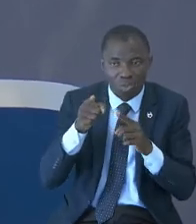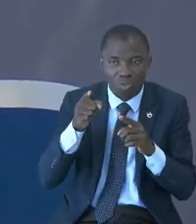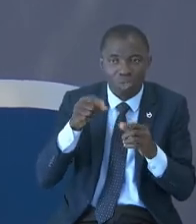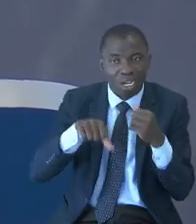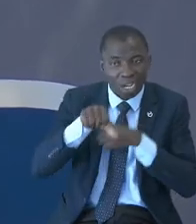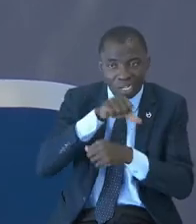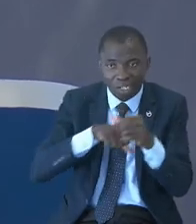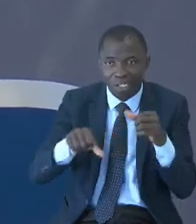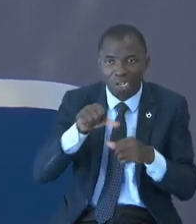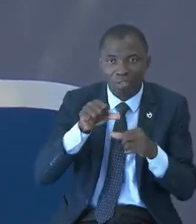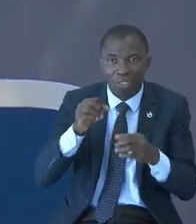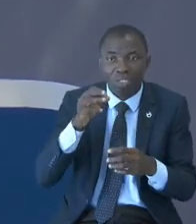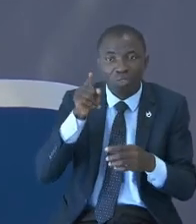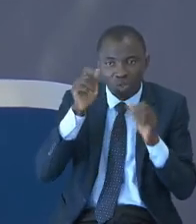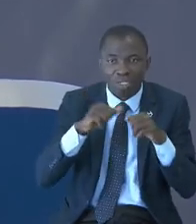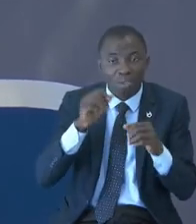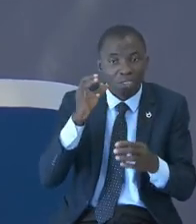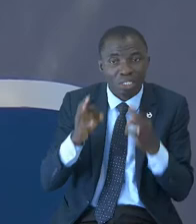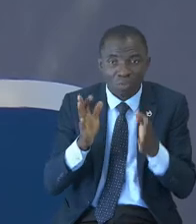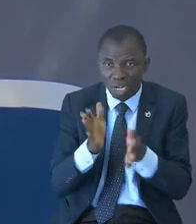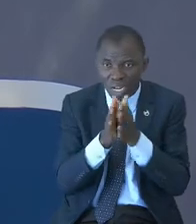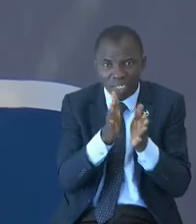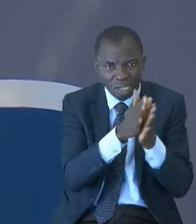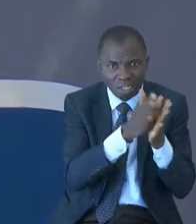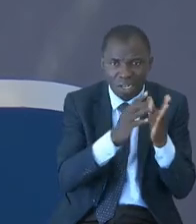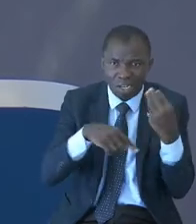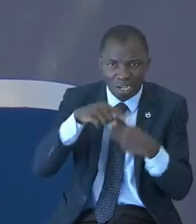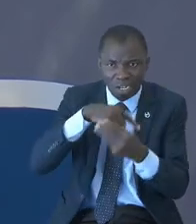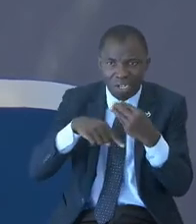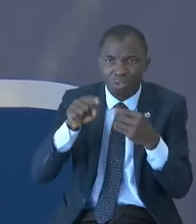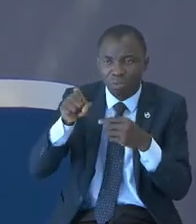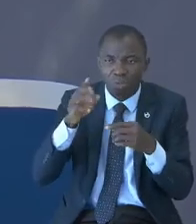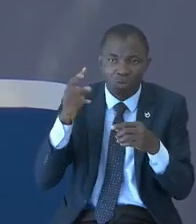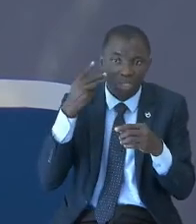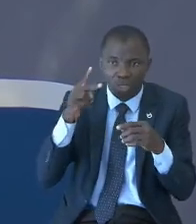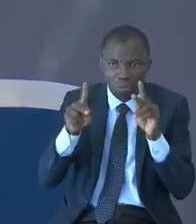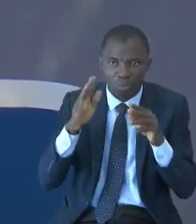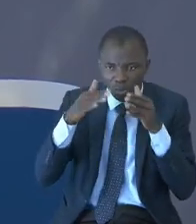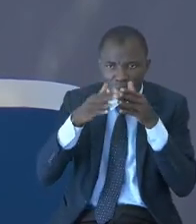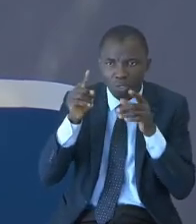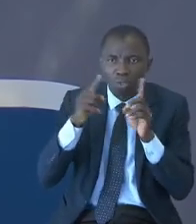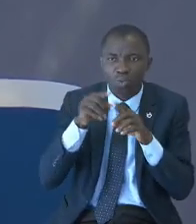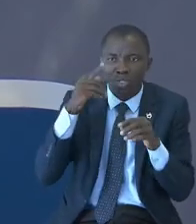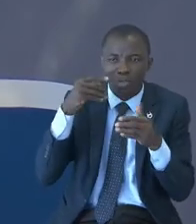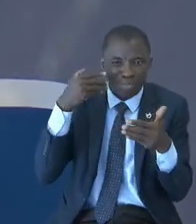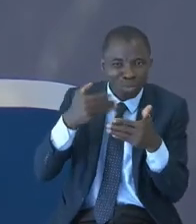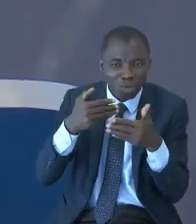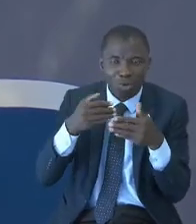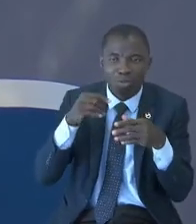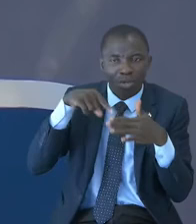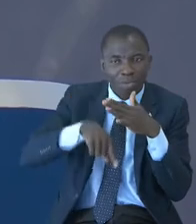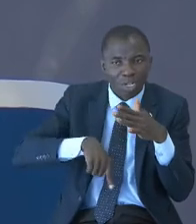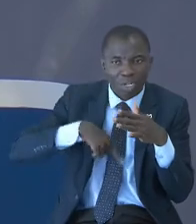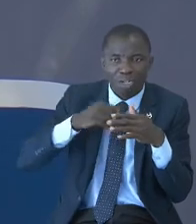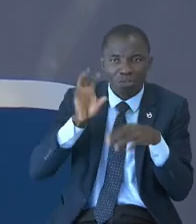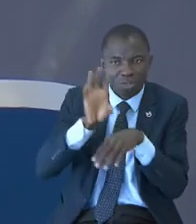be able to get back to these precious souls who have given their life unto Christ. Remember, salvation is